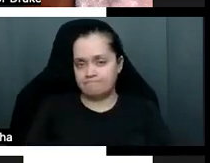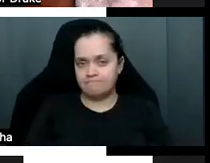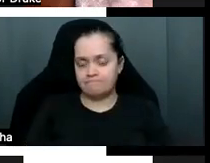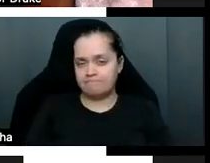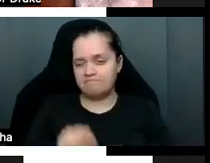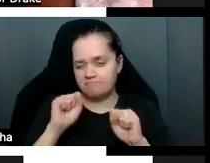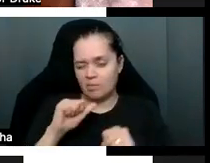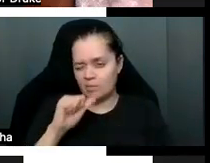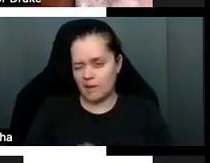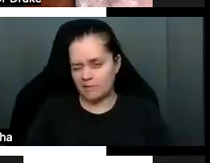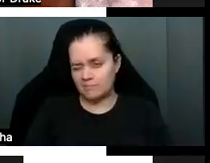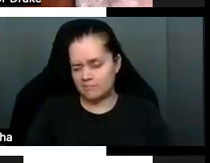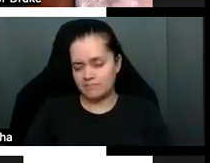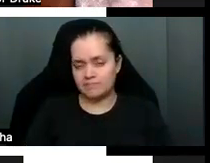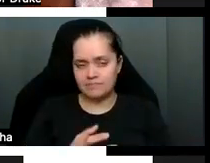Probably not.